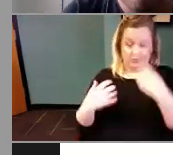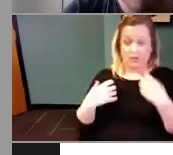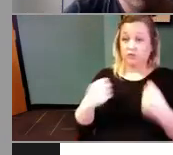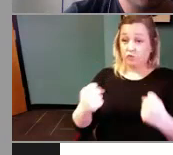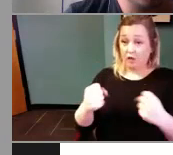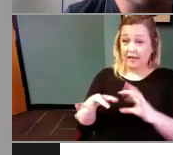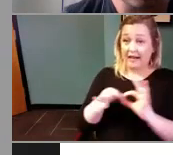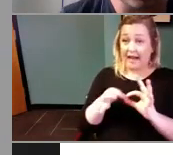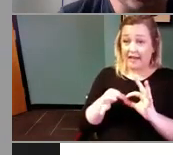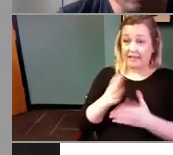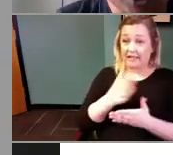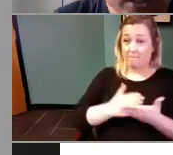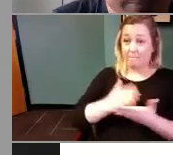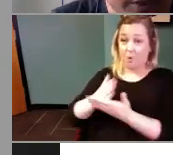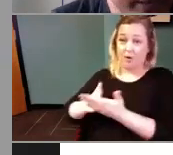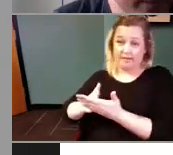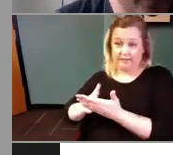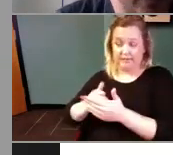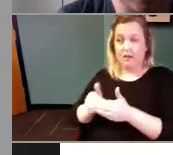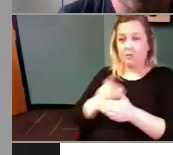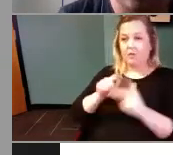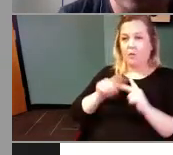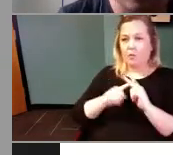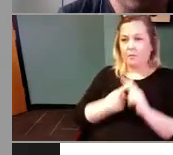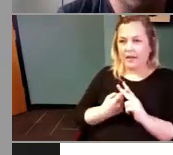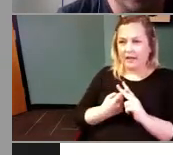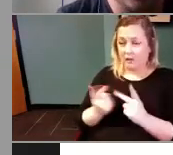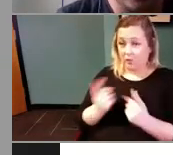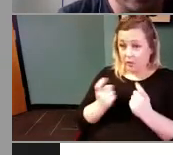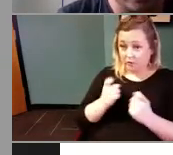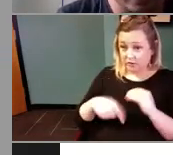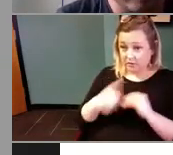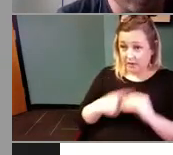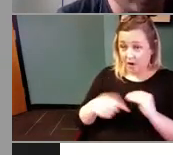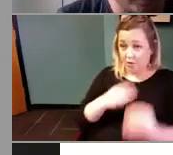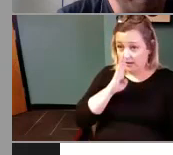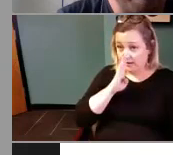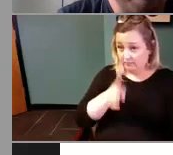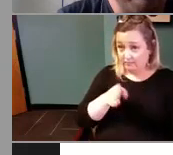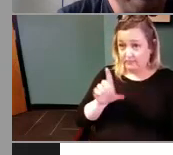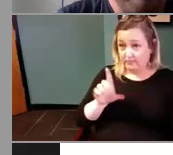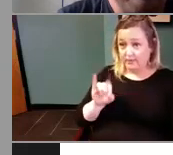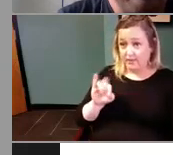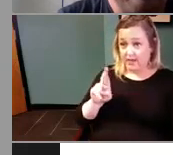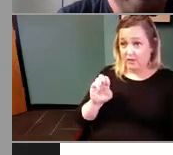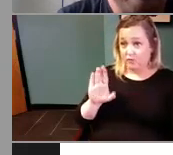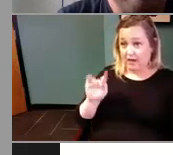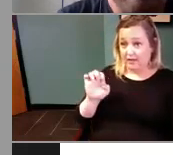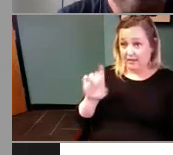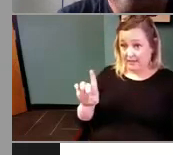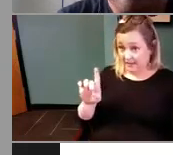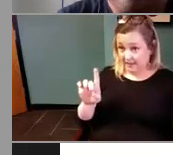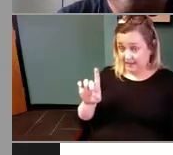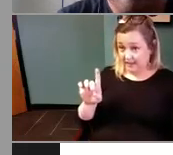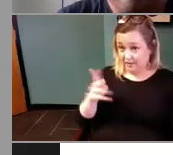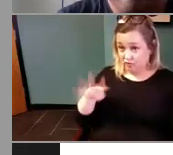begin, any questions about directed graphs so far, or directed acyclic graphs so far? I